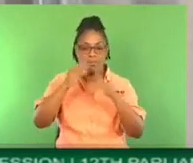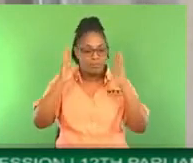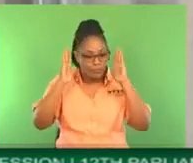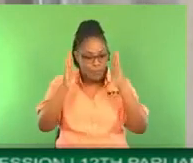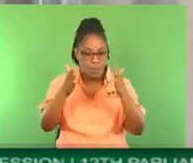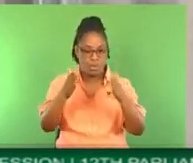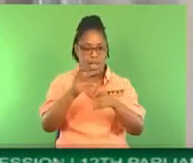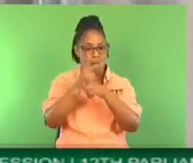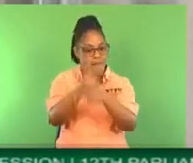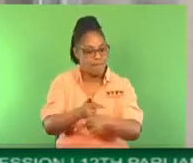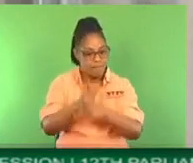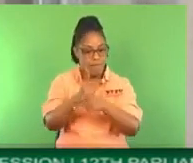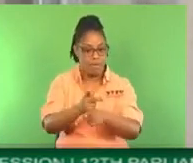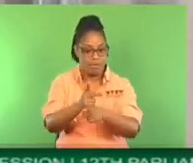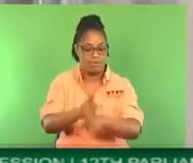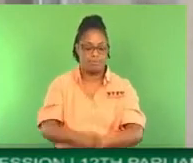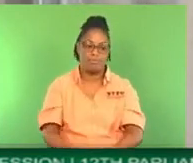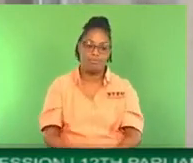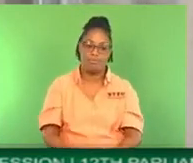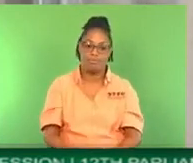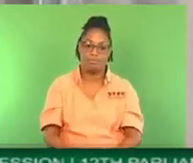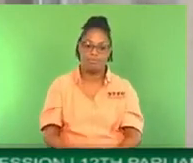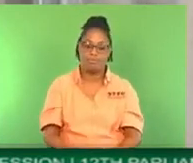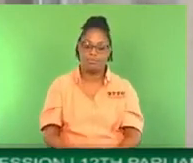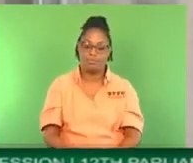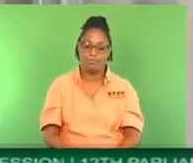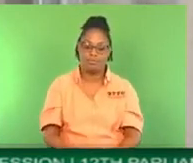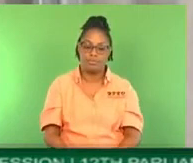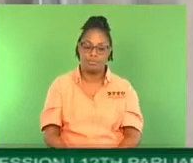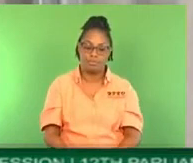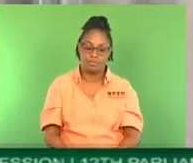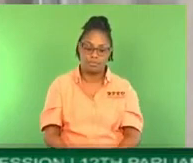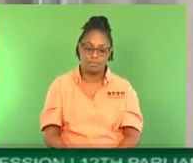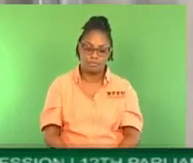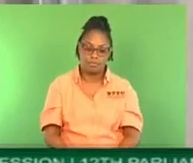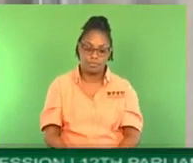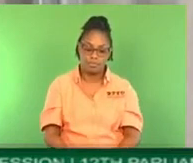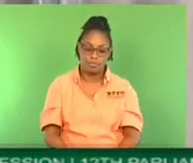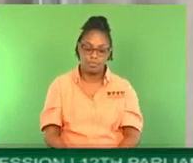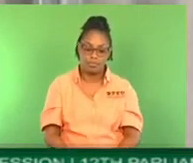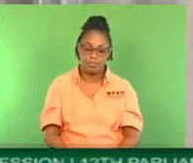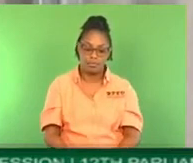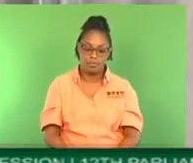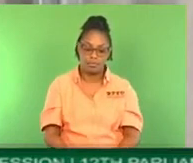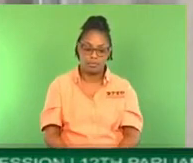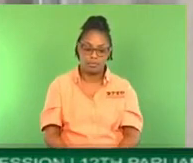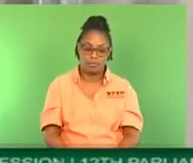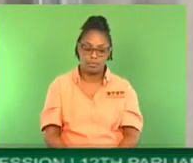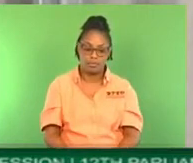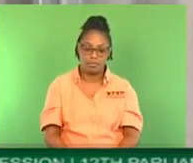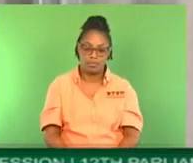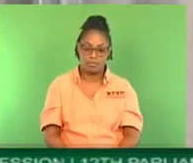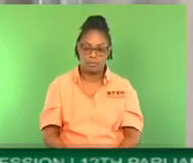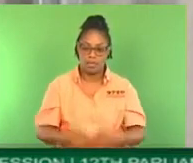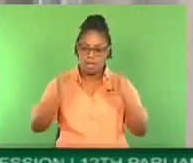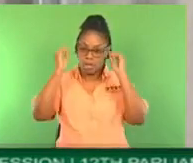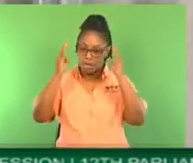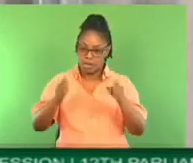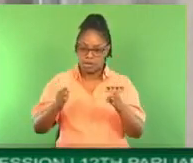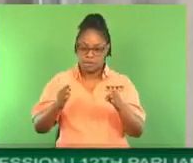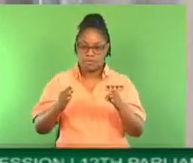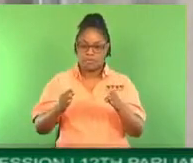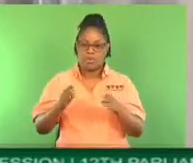broken promises, Madam Speaker. Madam Speaker, the Minister of Finance had used the COVID-19 pandemic to be the reason why